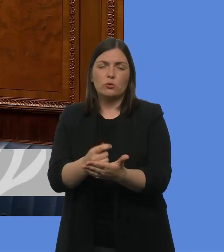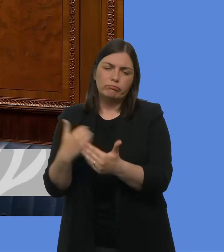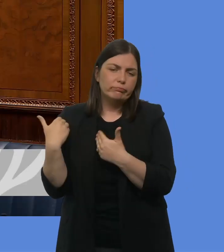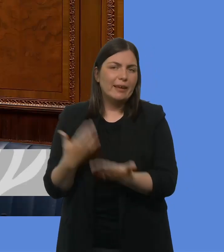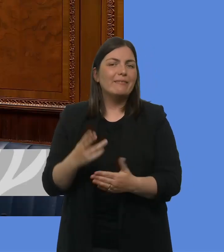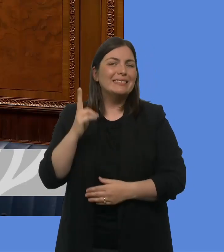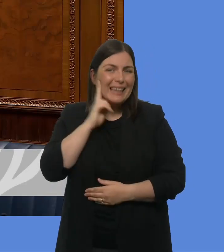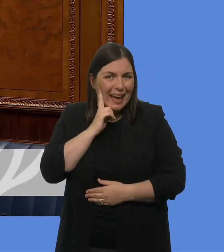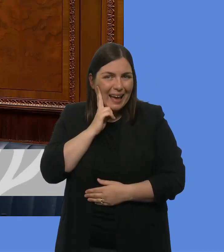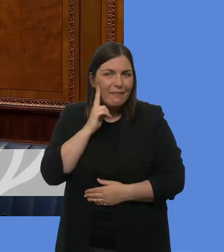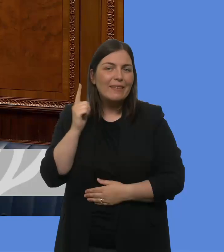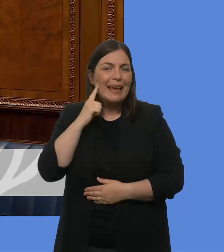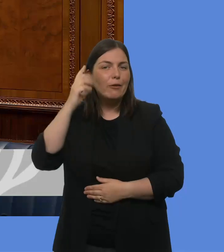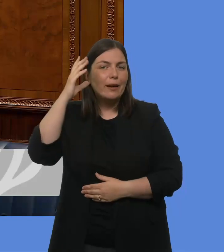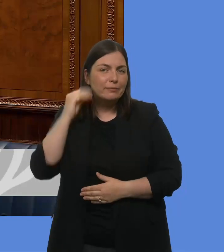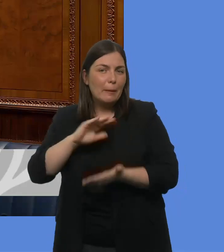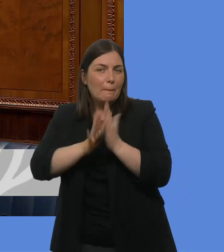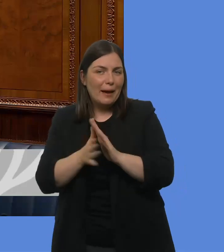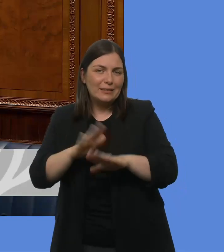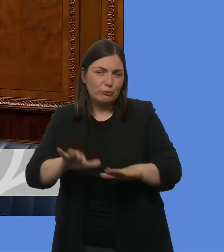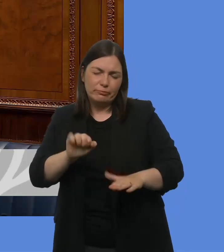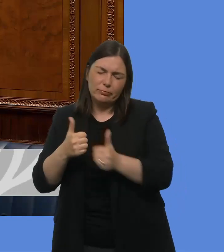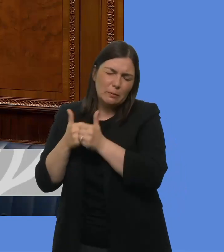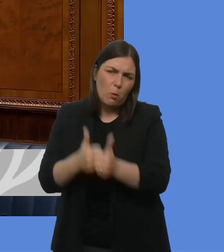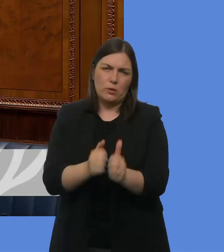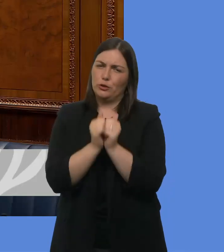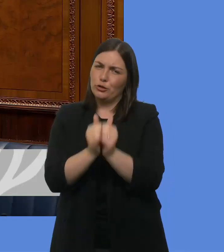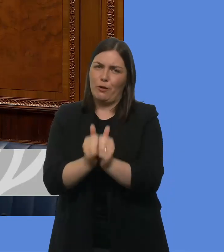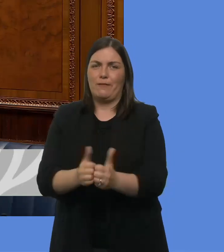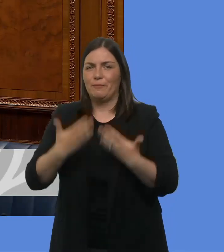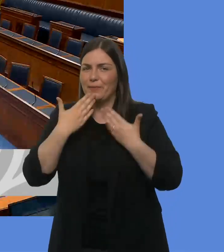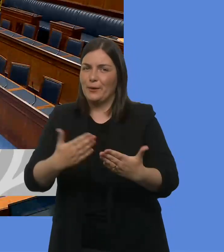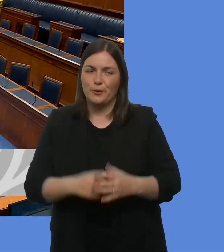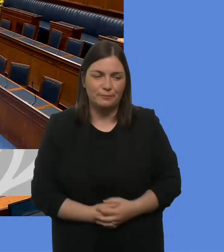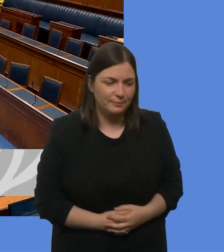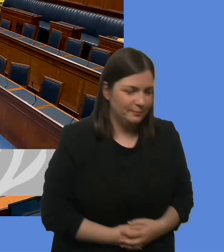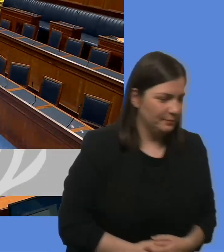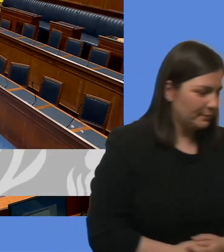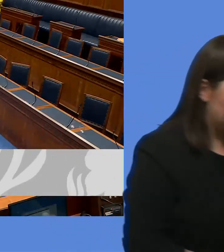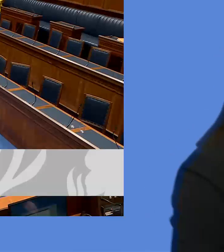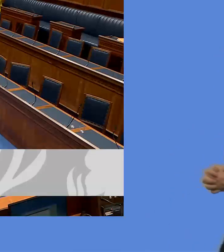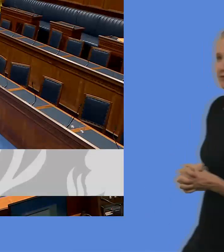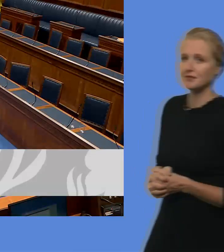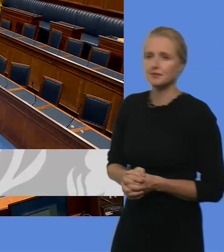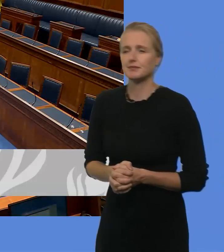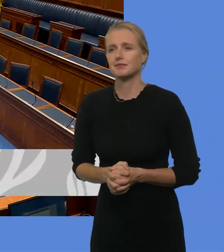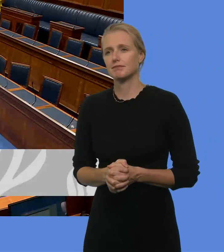children the support they so desperately deserve. Thank you. Peter Martin.